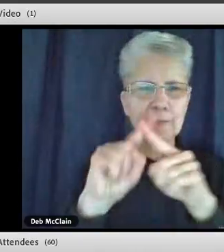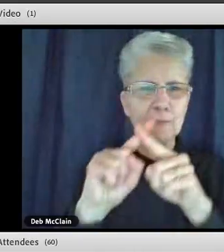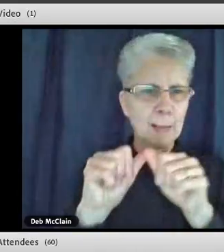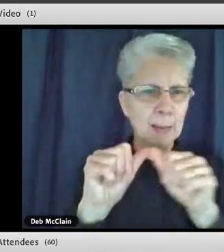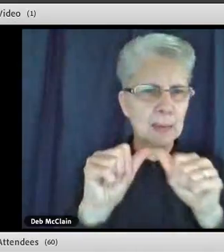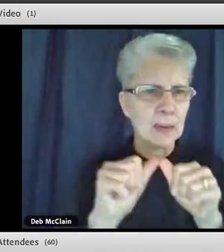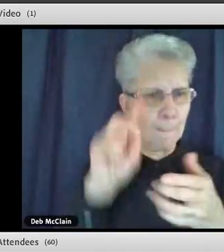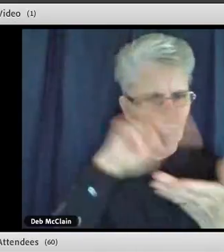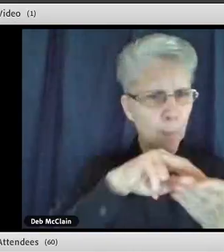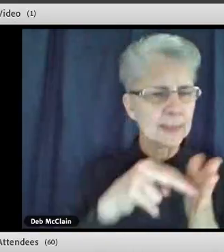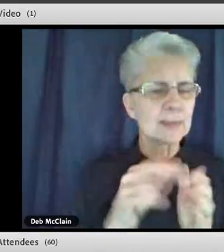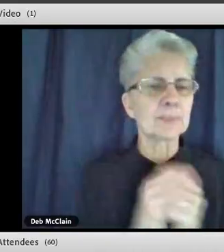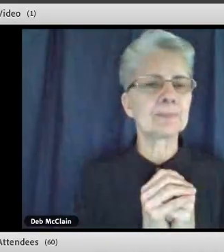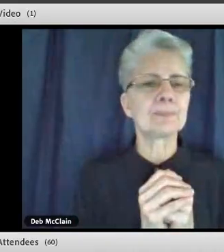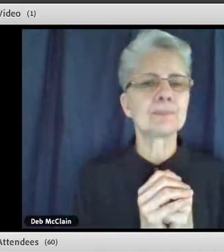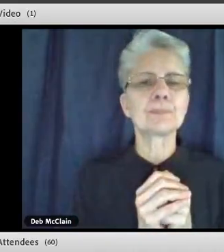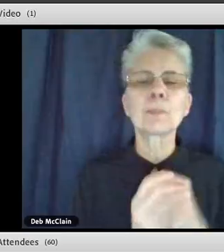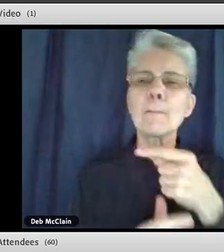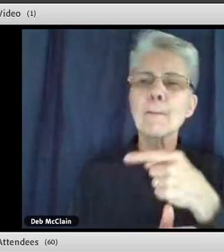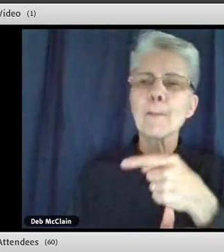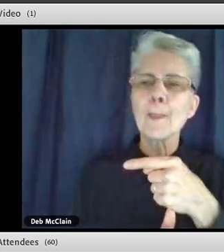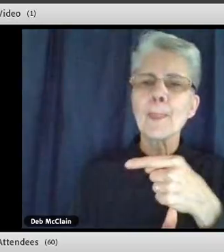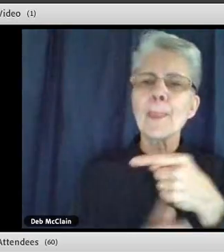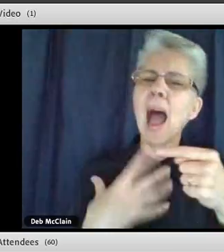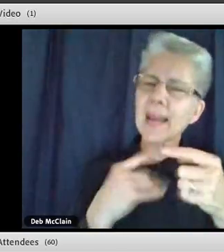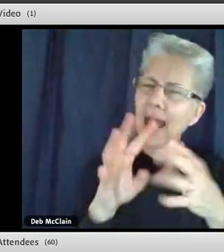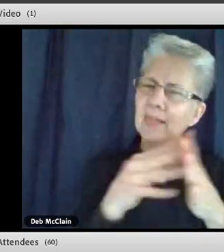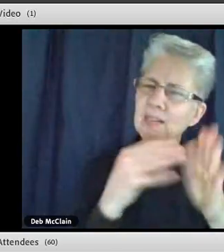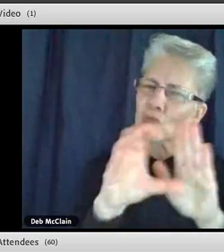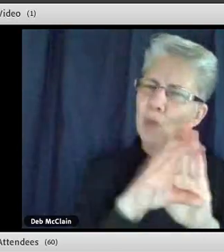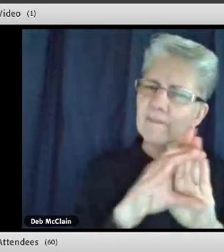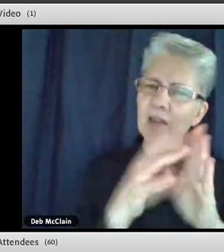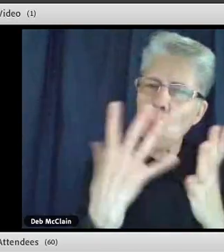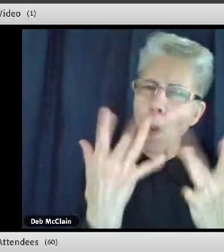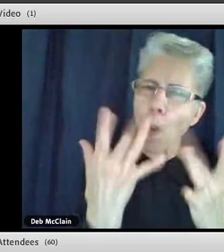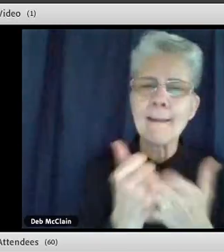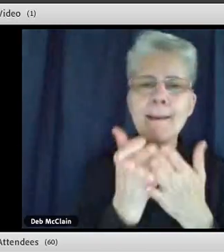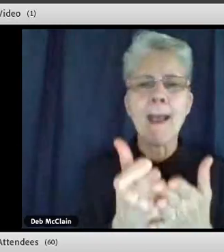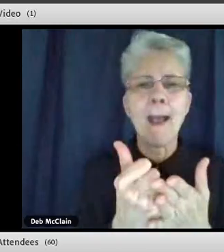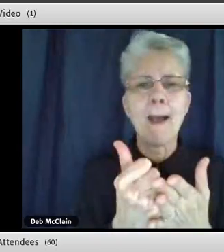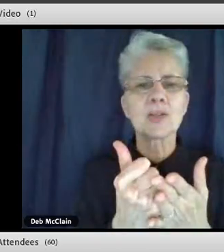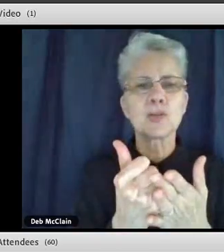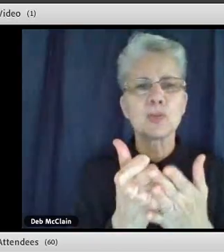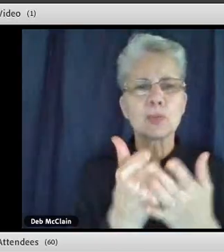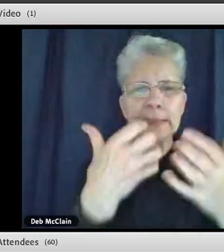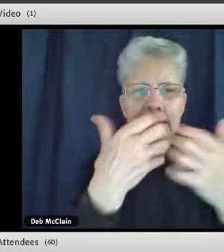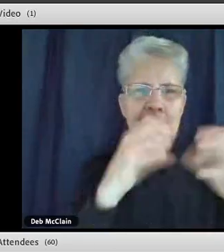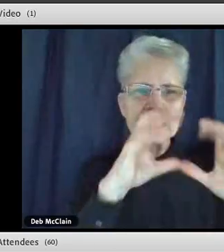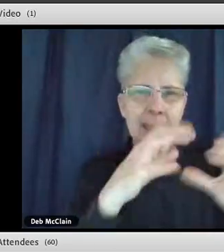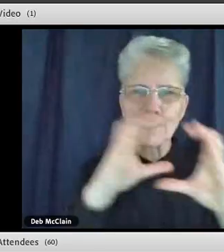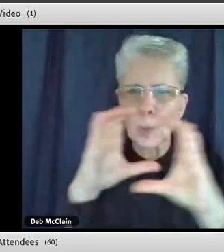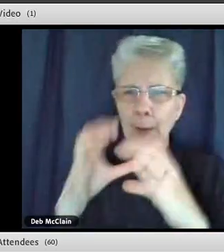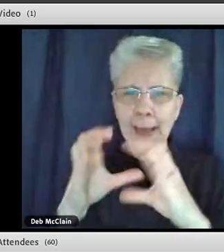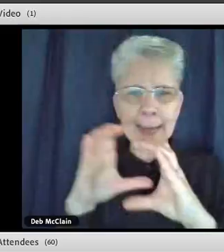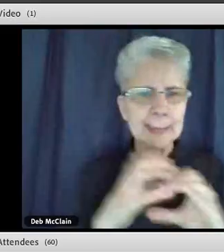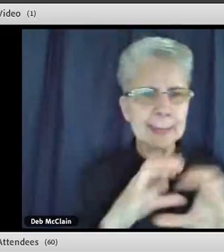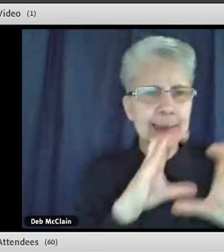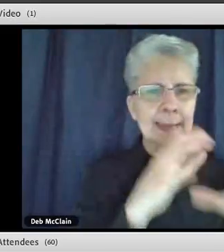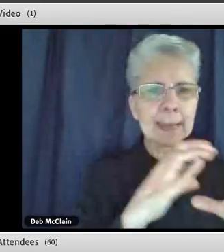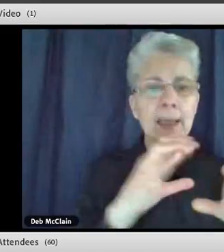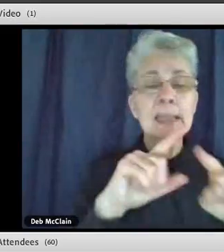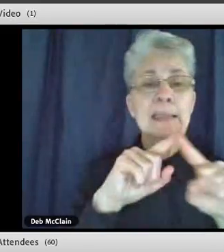this kind of graphic just because it helps you kind of separate out the different types of metadata